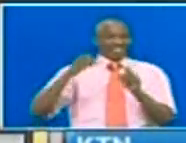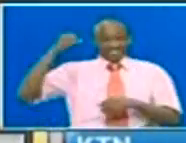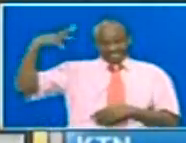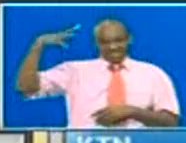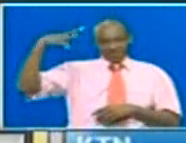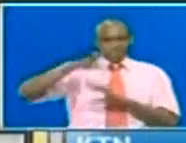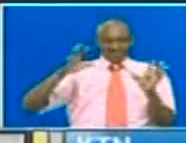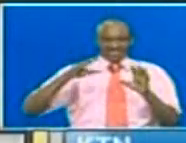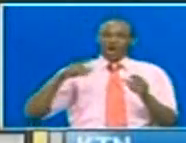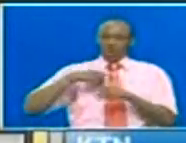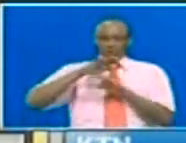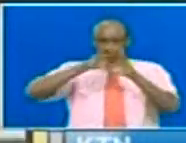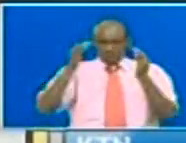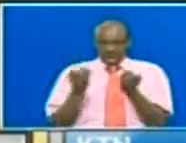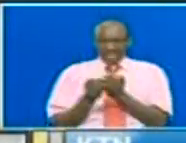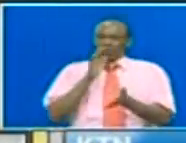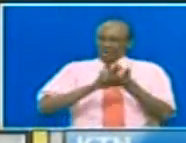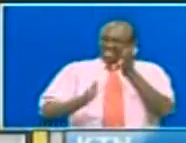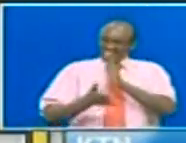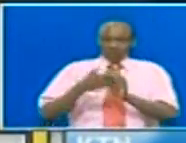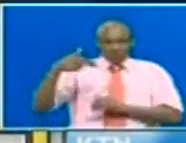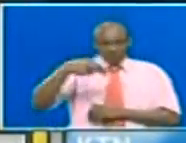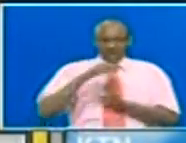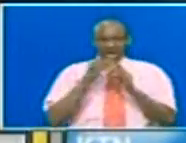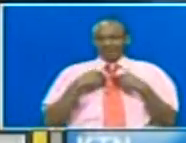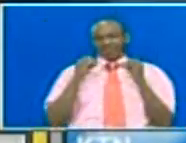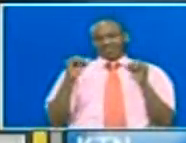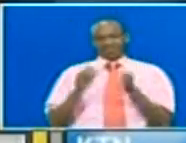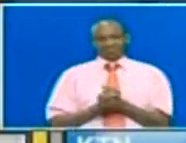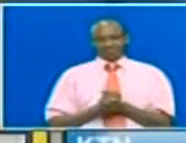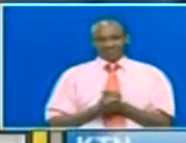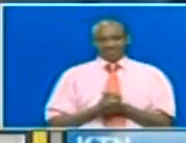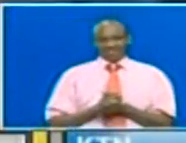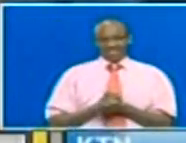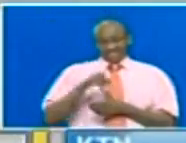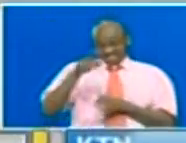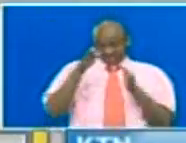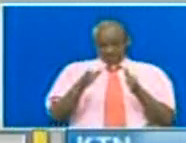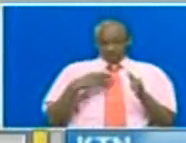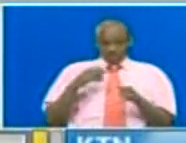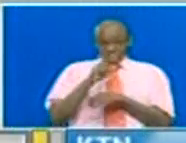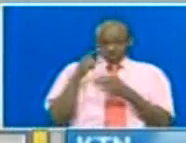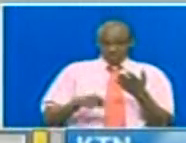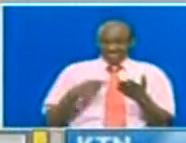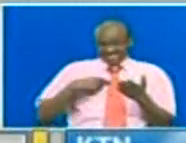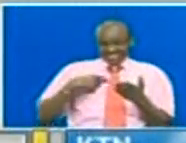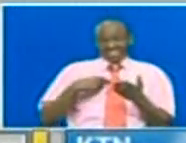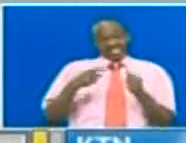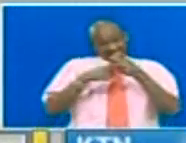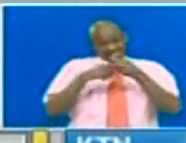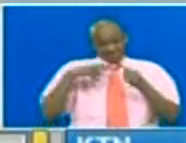fly around the world without a drop of fuel. The Solar Impulse 2 is a single-seater aircraft